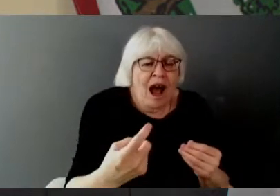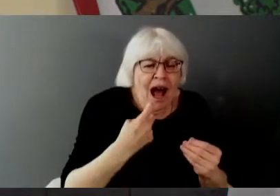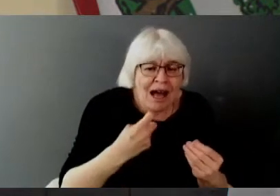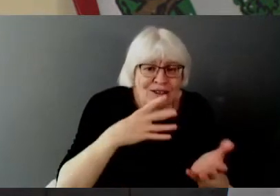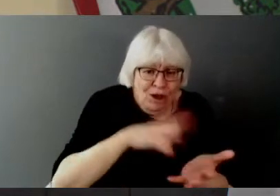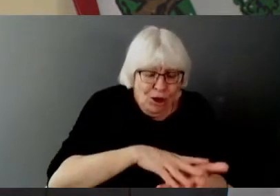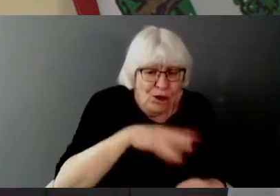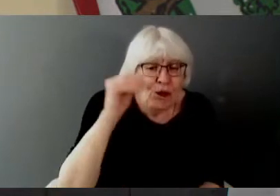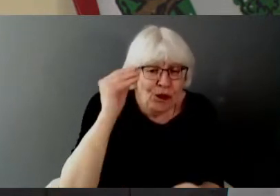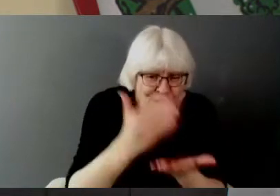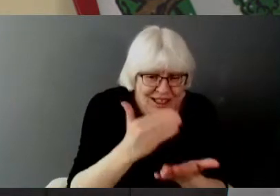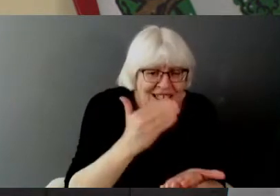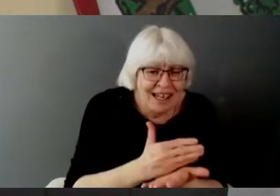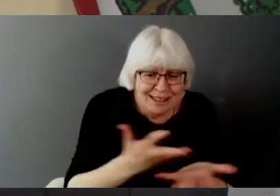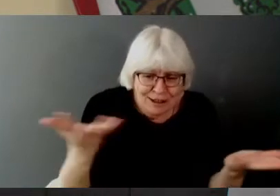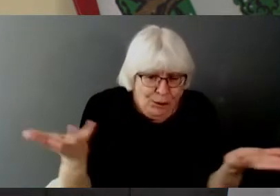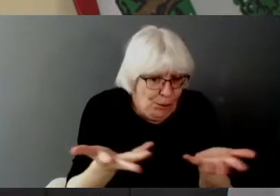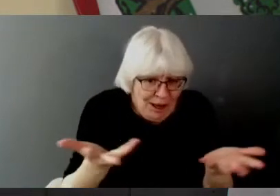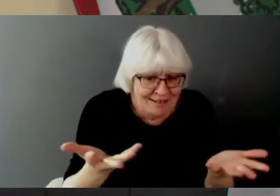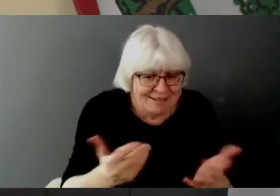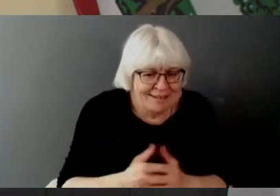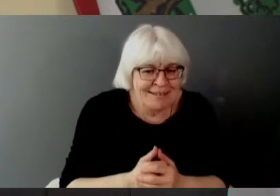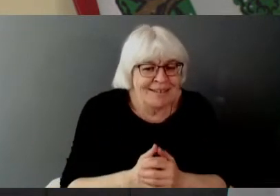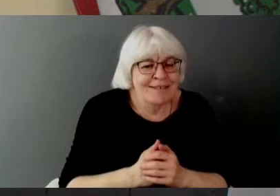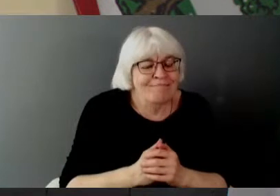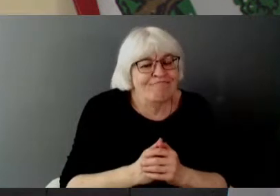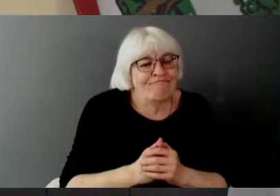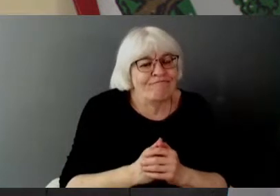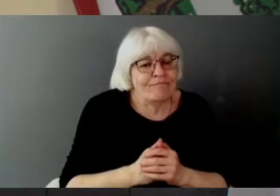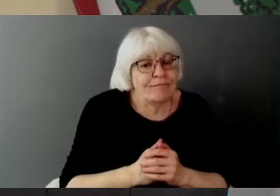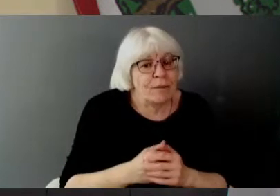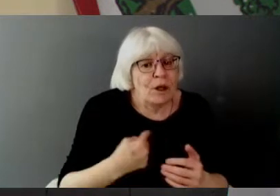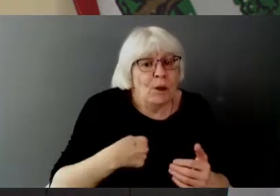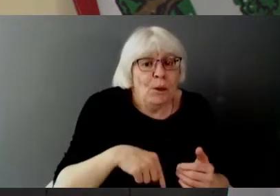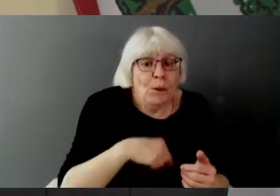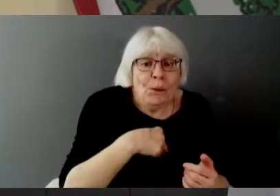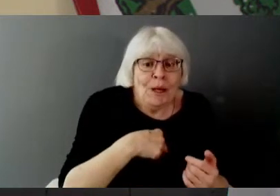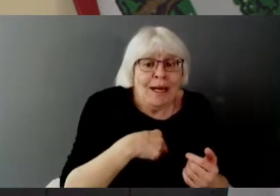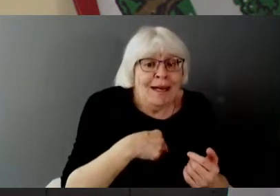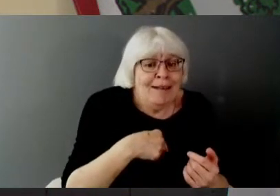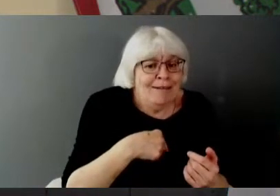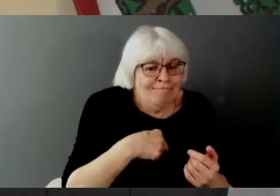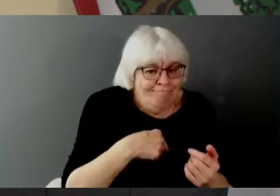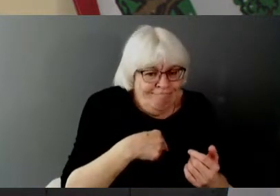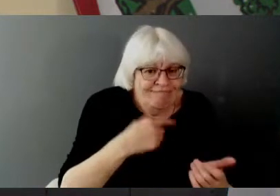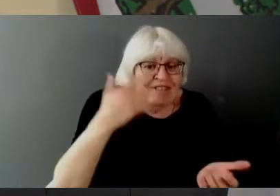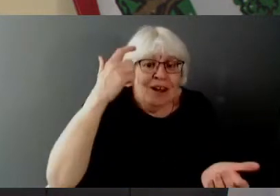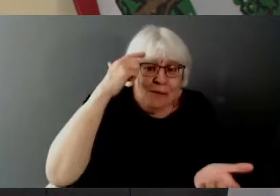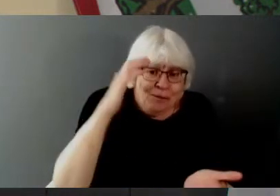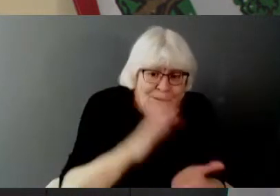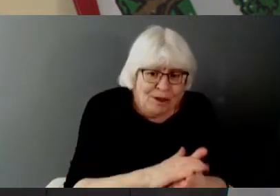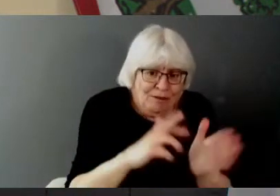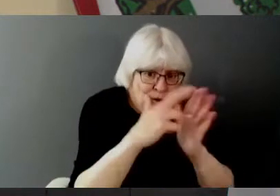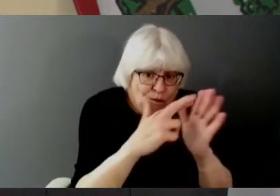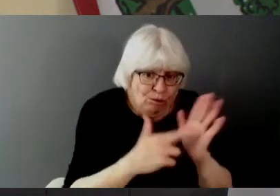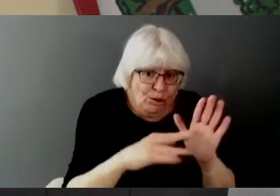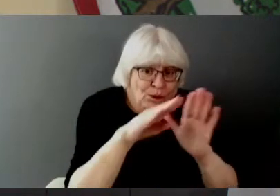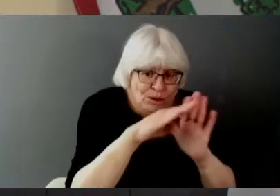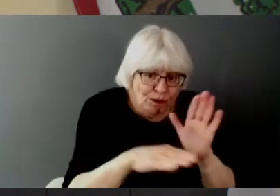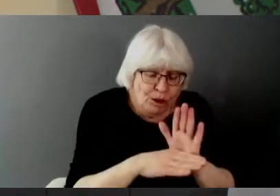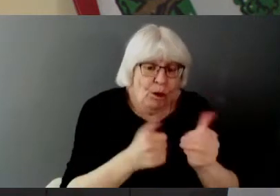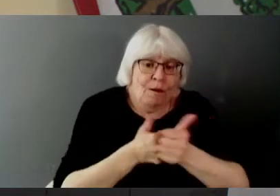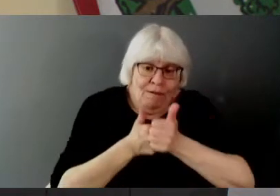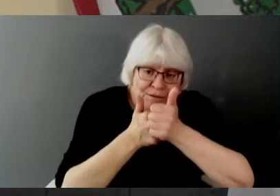beginning, I believe we felt that we're only as good as the rules we follow. And we've had a good uptake of following rules and protocols